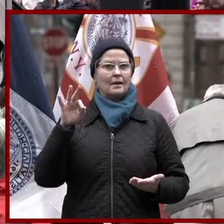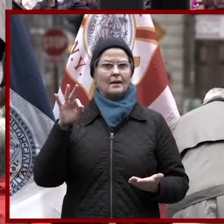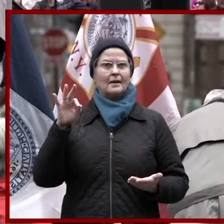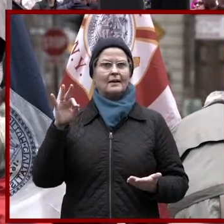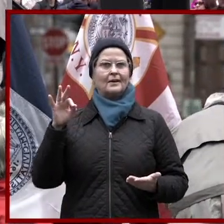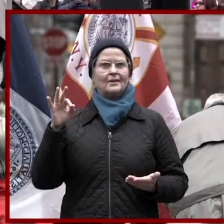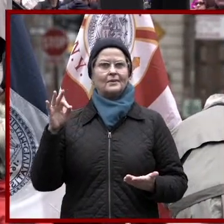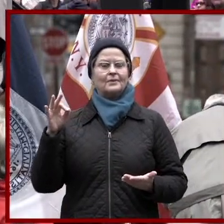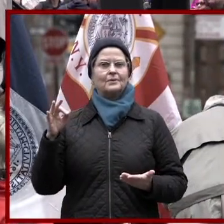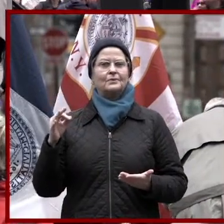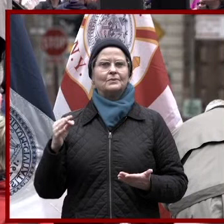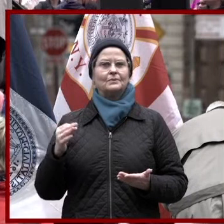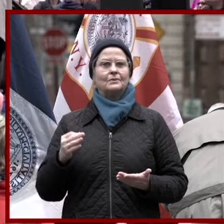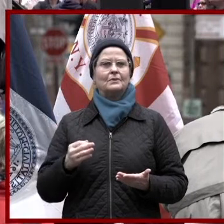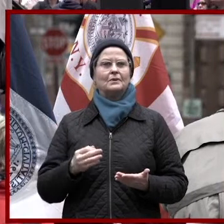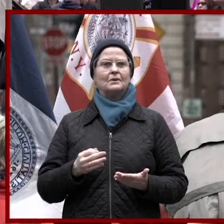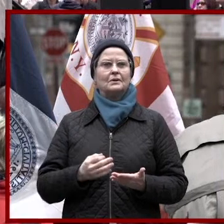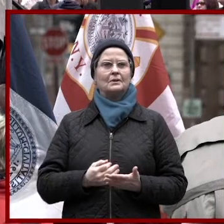now I'm